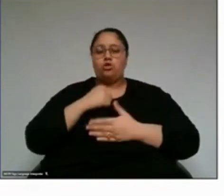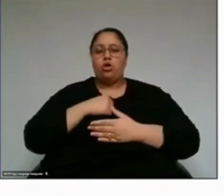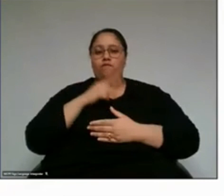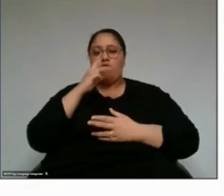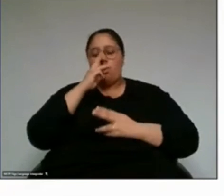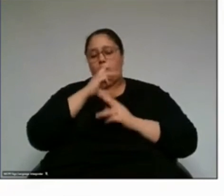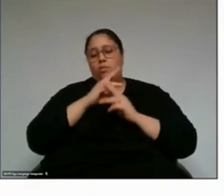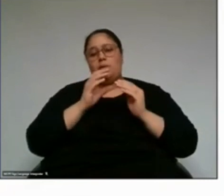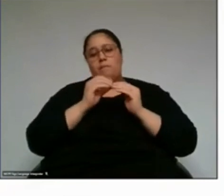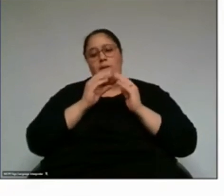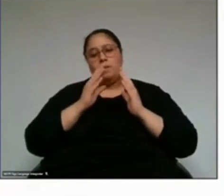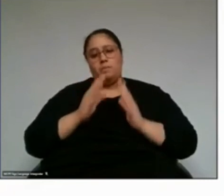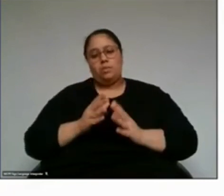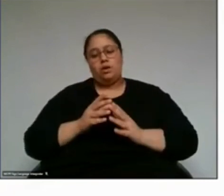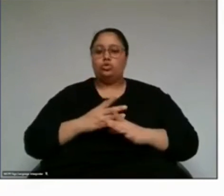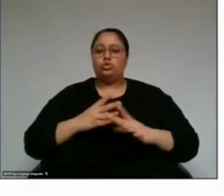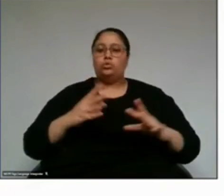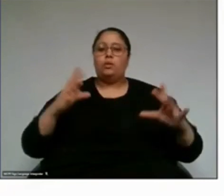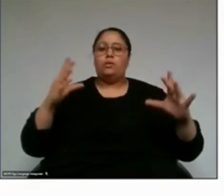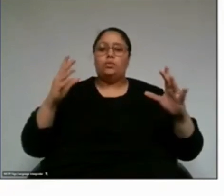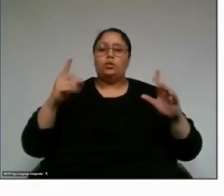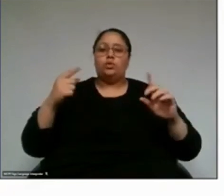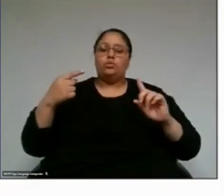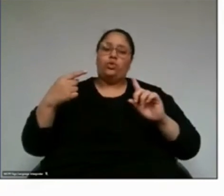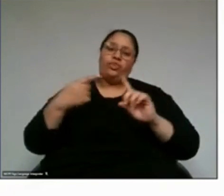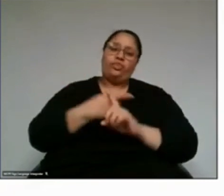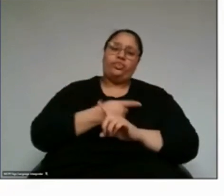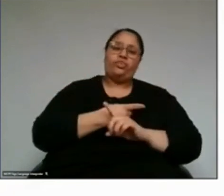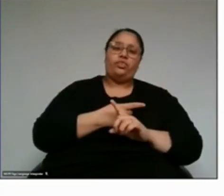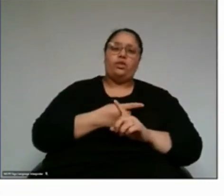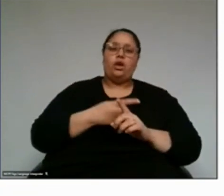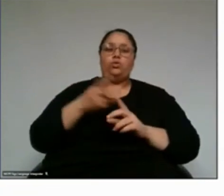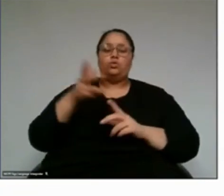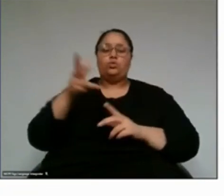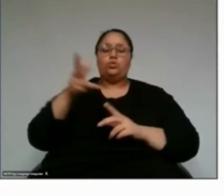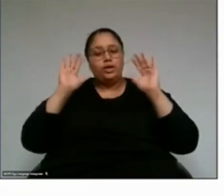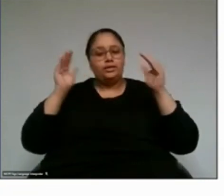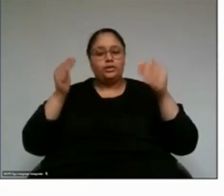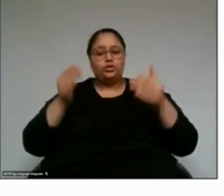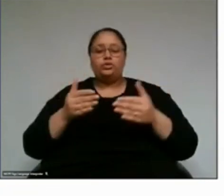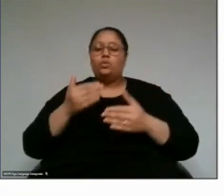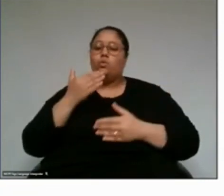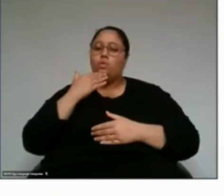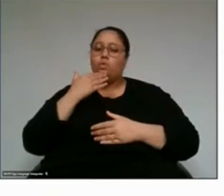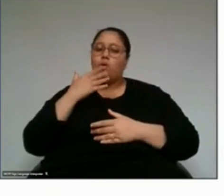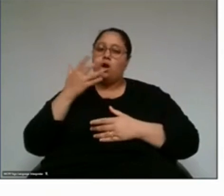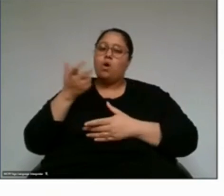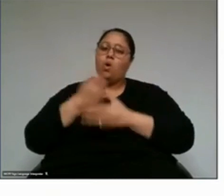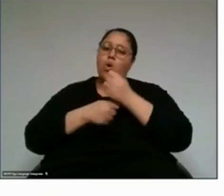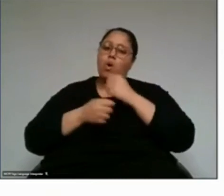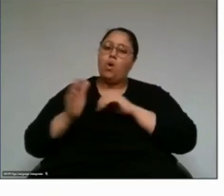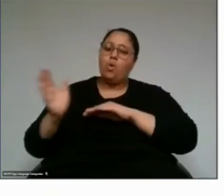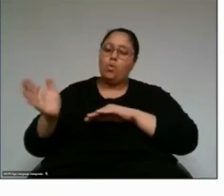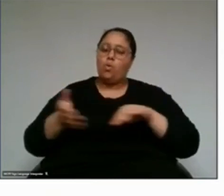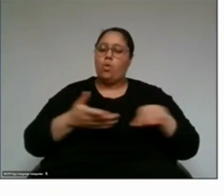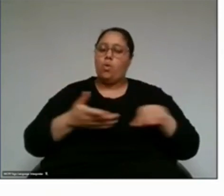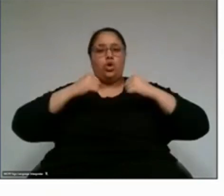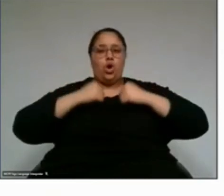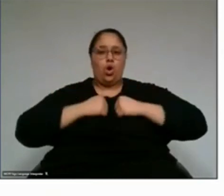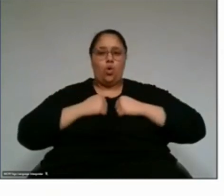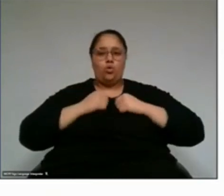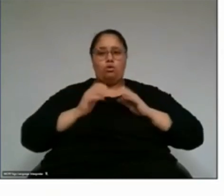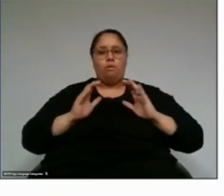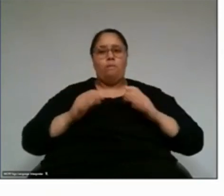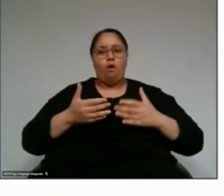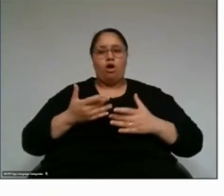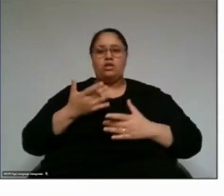to pivot, to deflect, and to draw attention away from his own